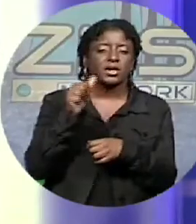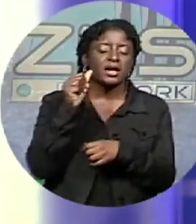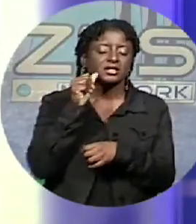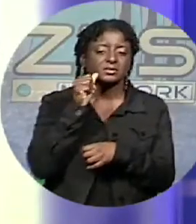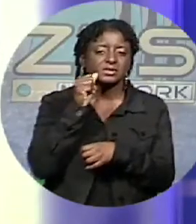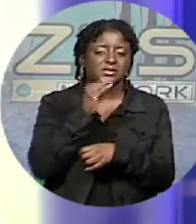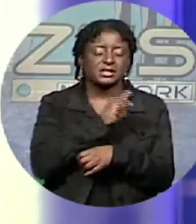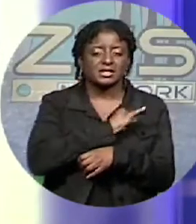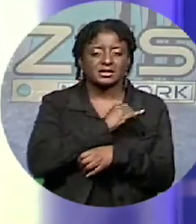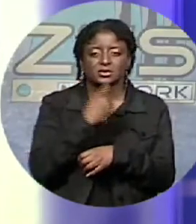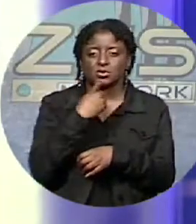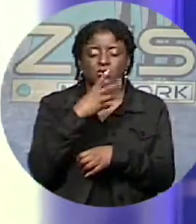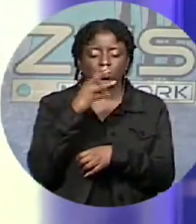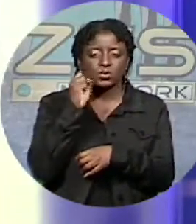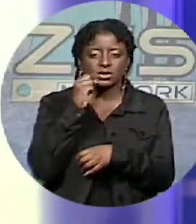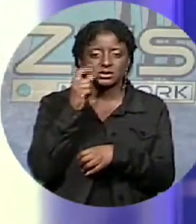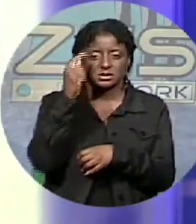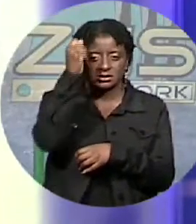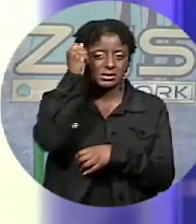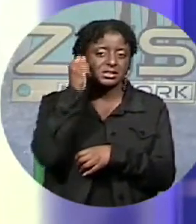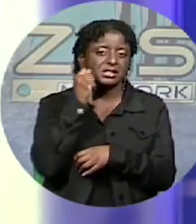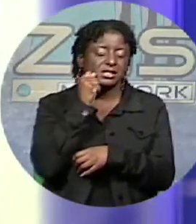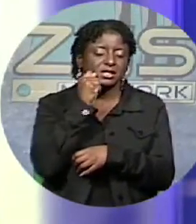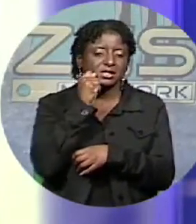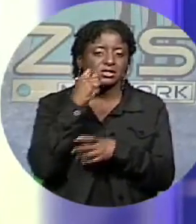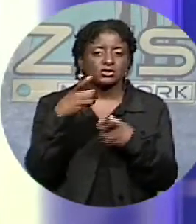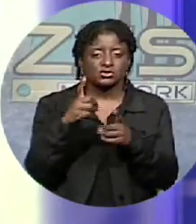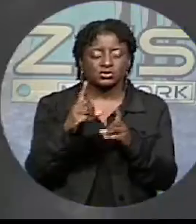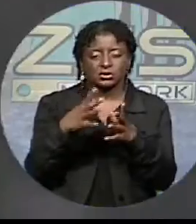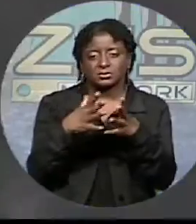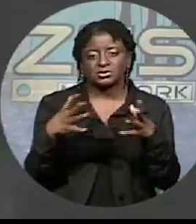just a teenager when majority rule became a reality.